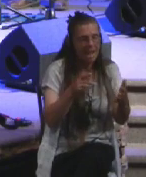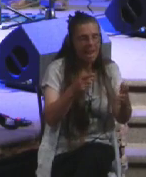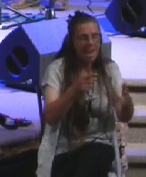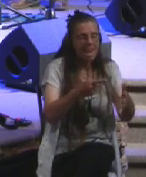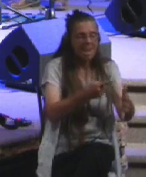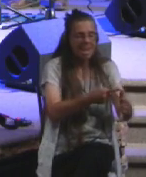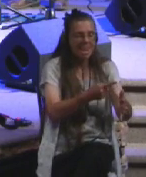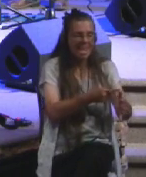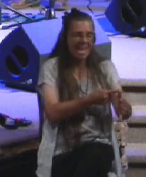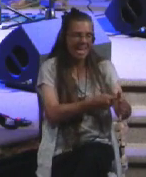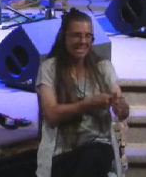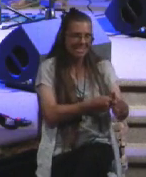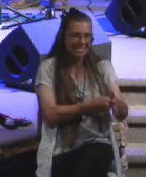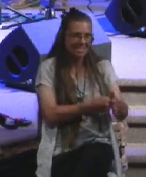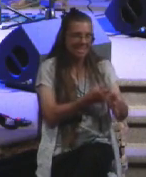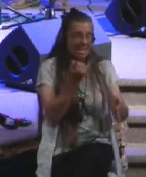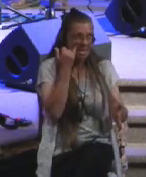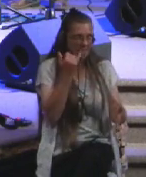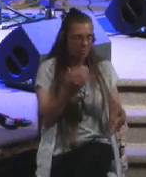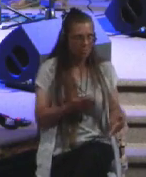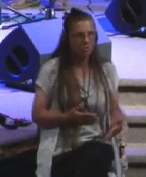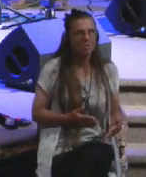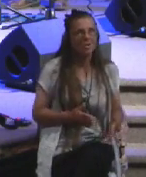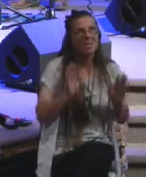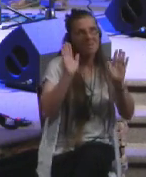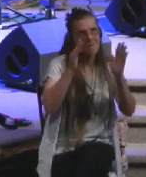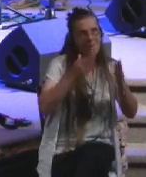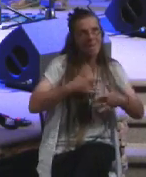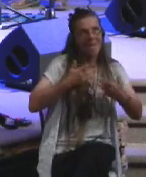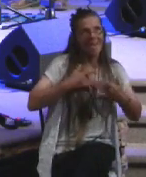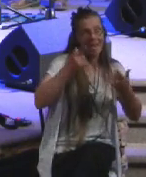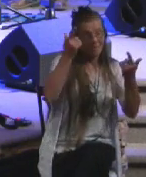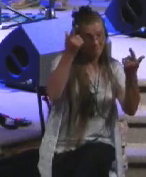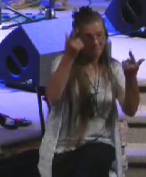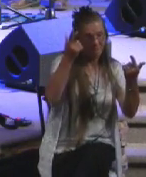if you're trying to please your Heavenly Father. If that's you today,